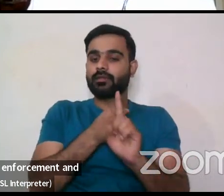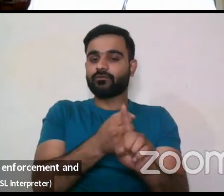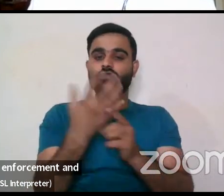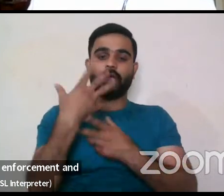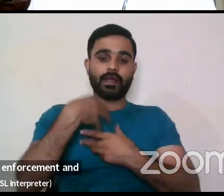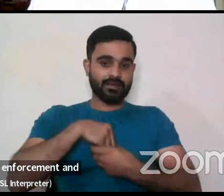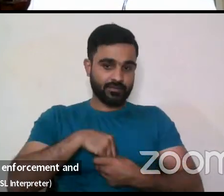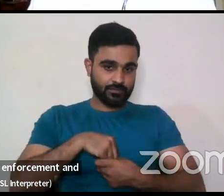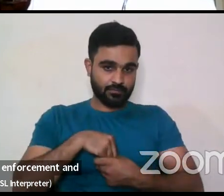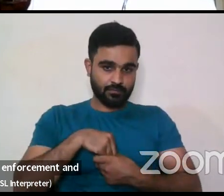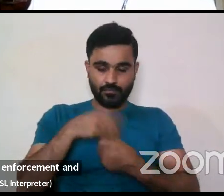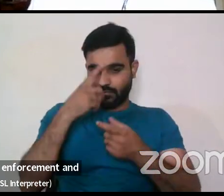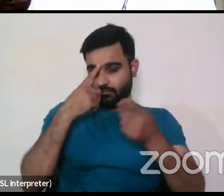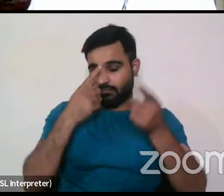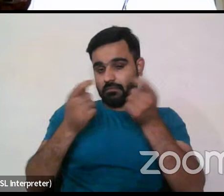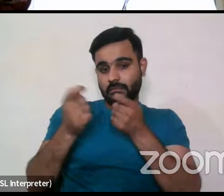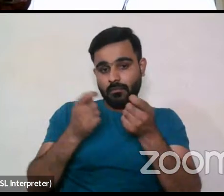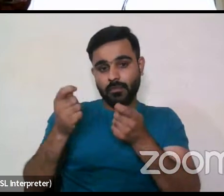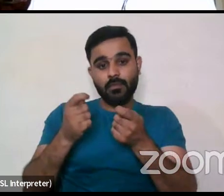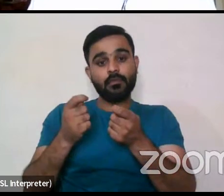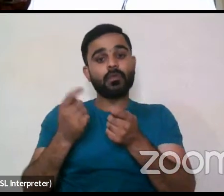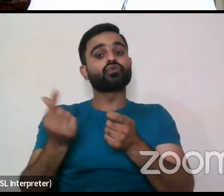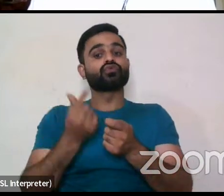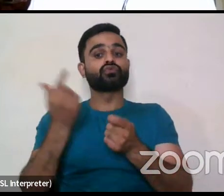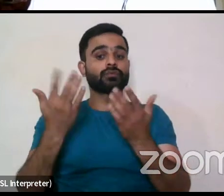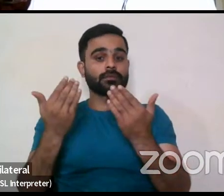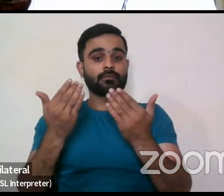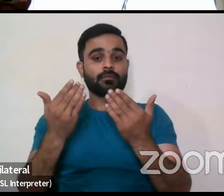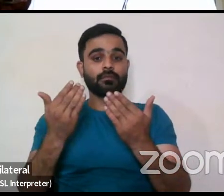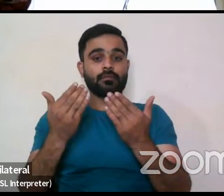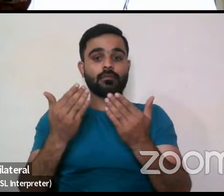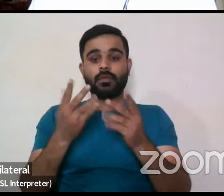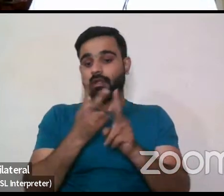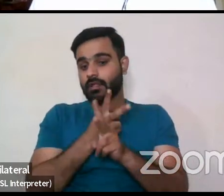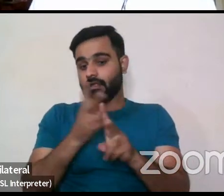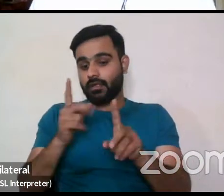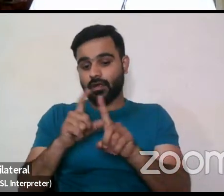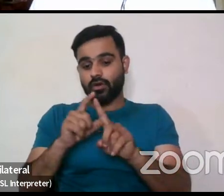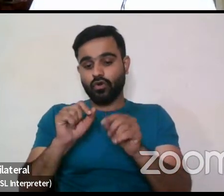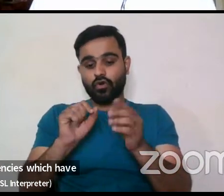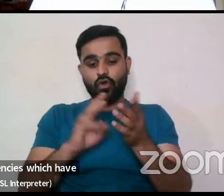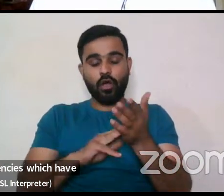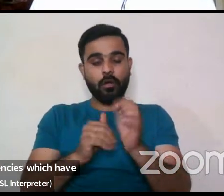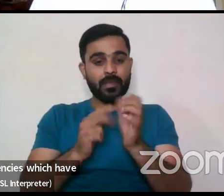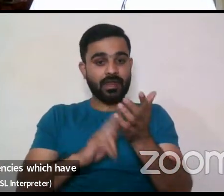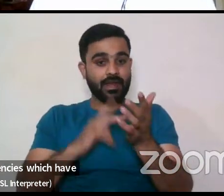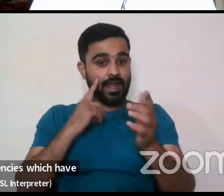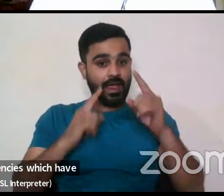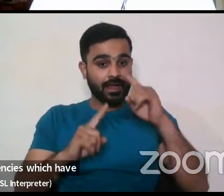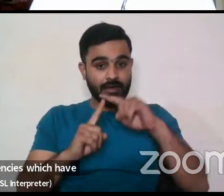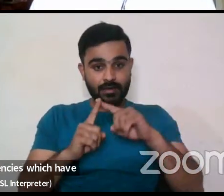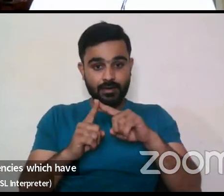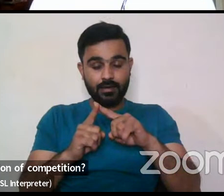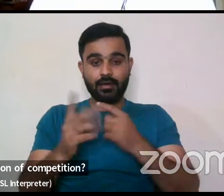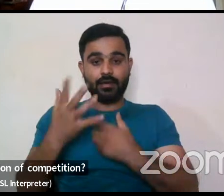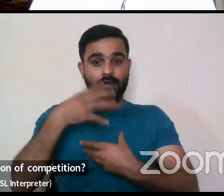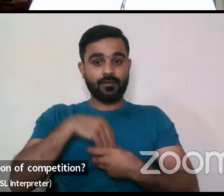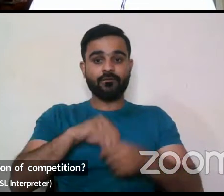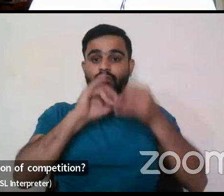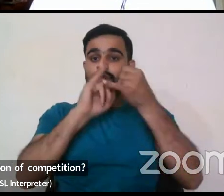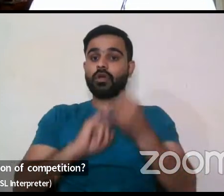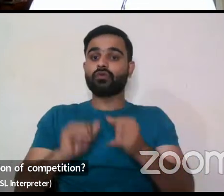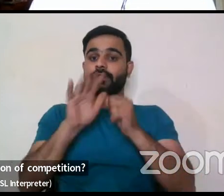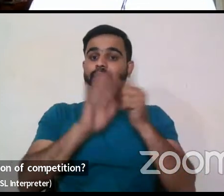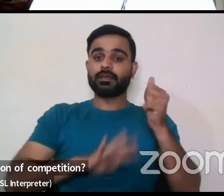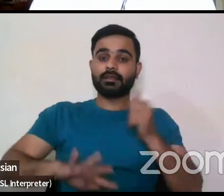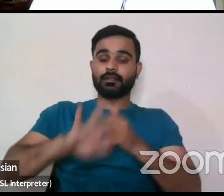What role can the multilateral agencies, which have played a very dominant role in the adoption of competition laws throughout South Asian countries,